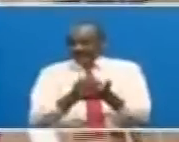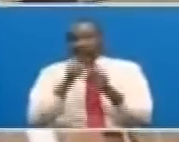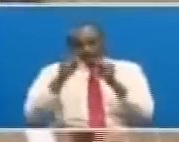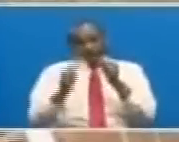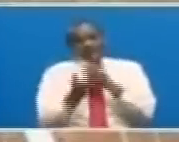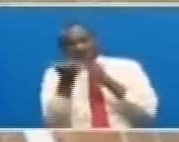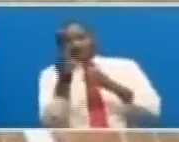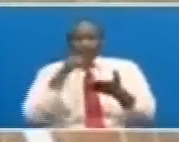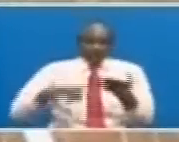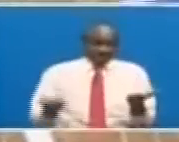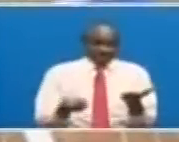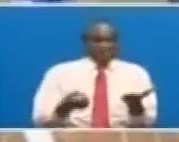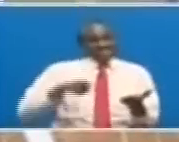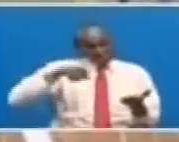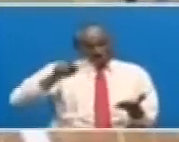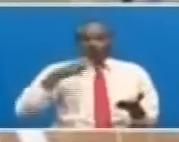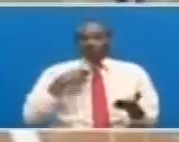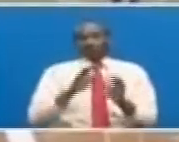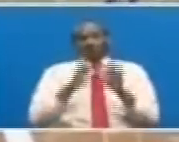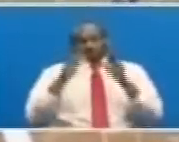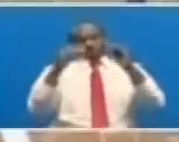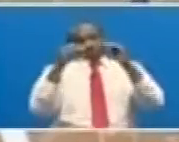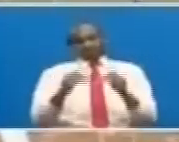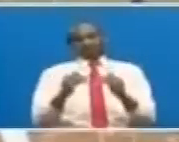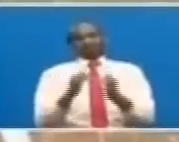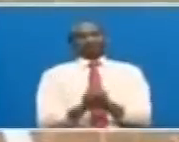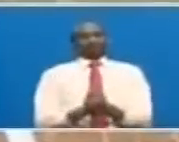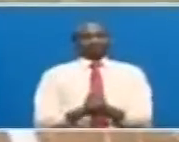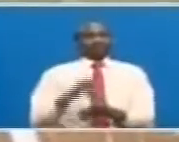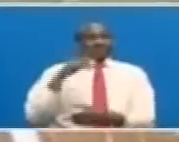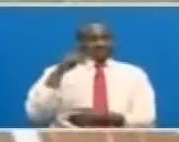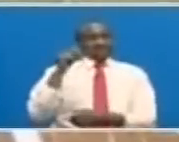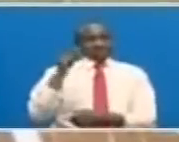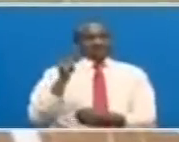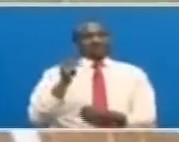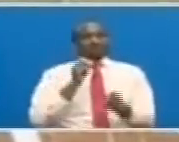this club as they fight the relegation. Robinson Okenye, KTN Sports.